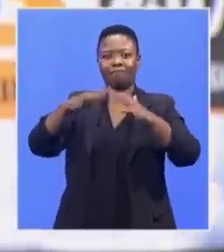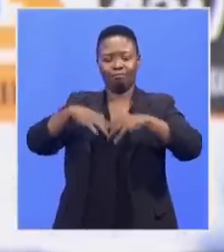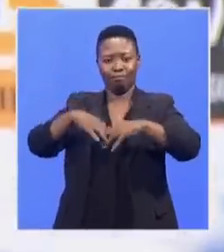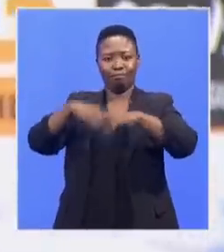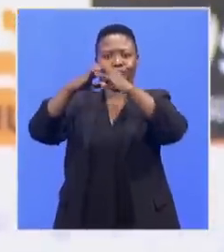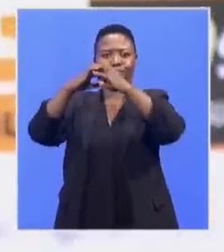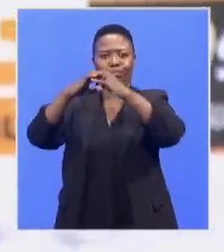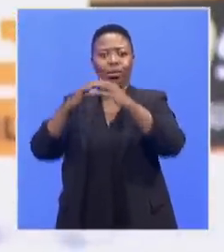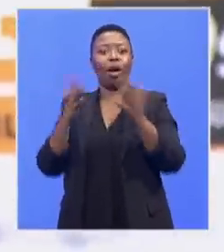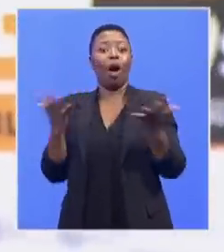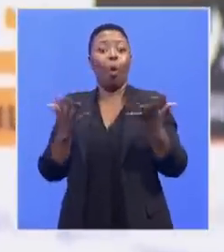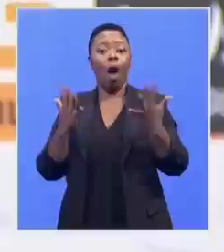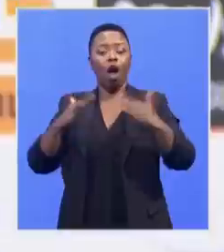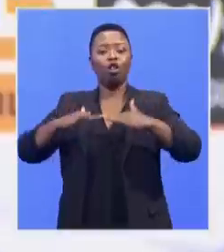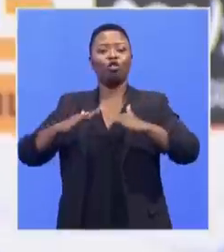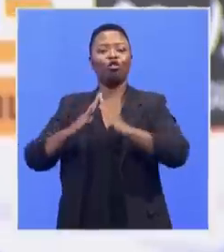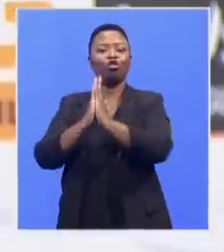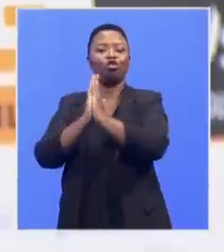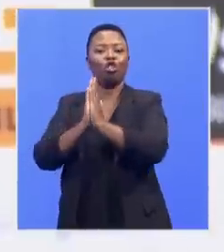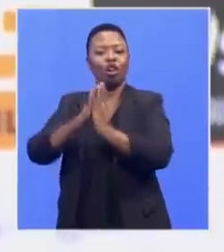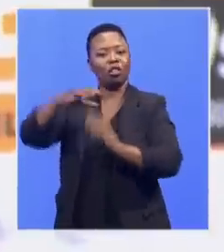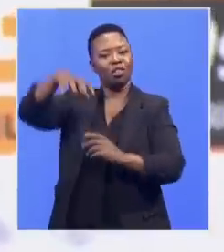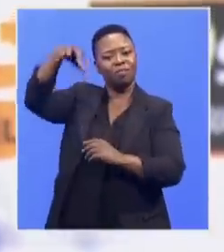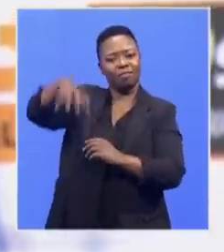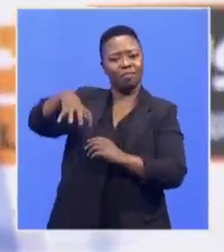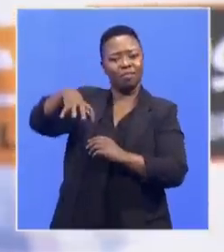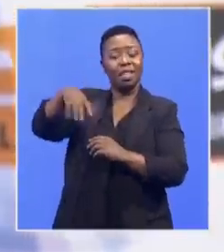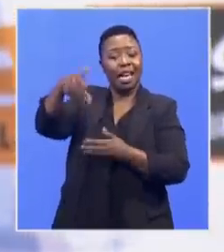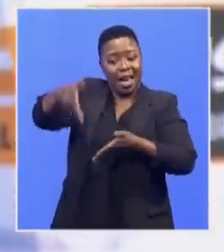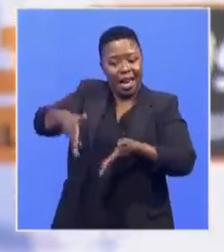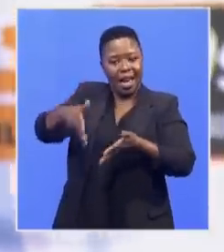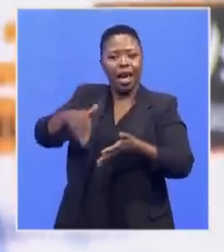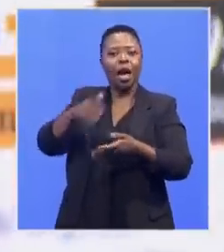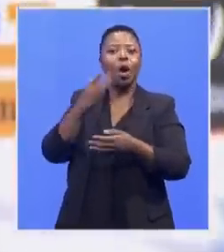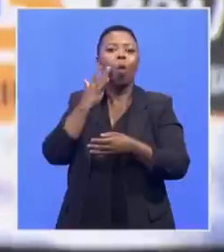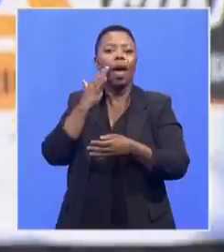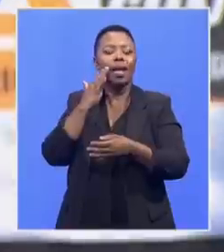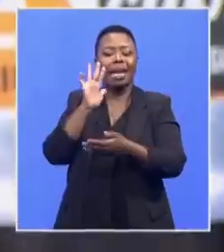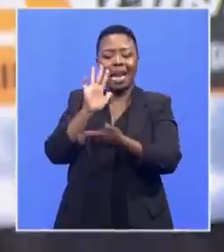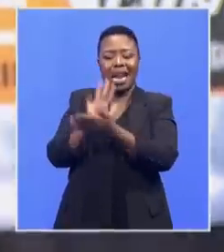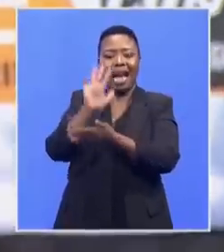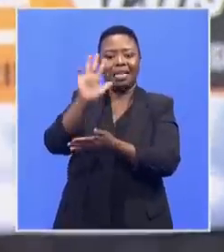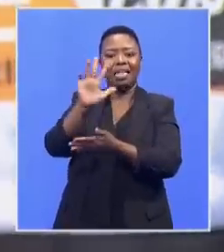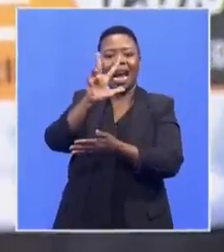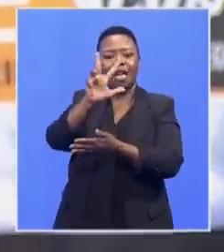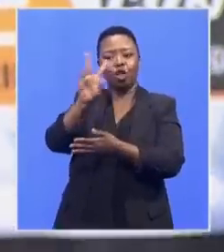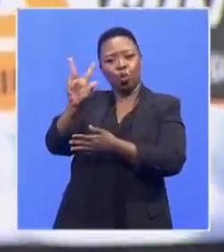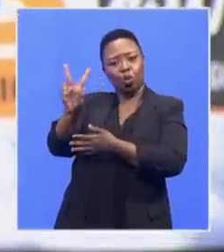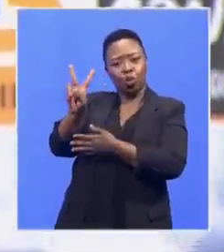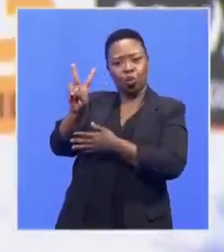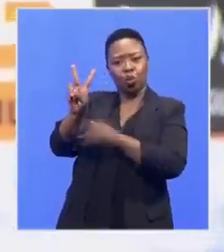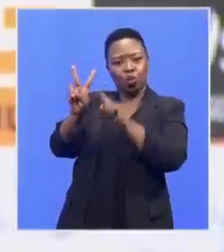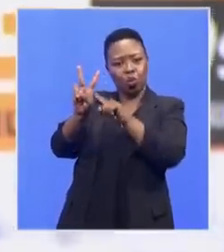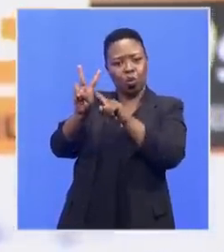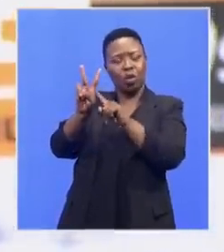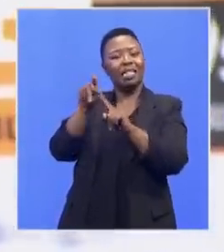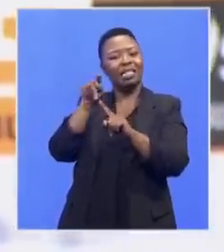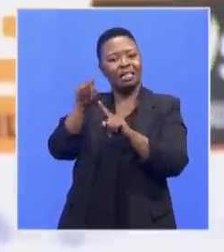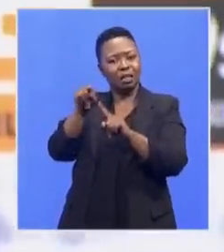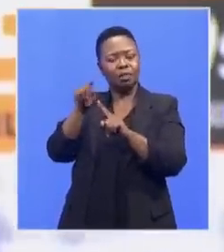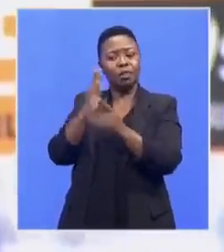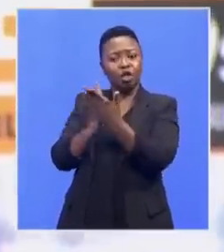church here in 1982. To fight for the rights and the dignity of mine